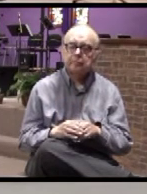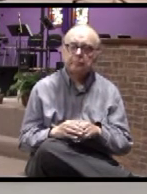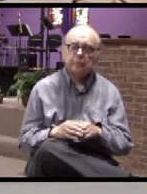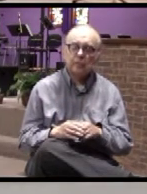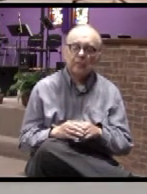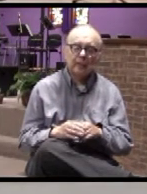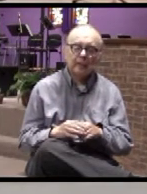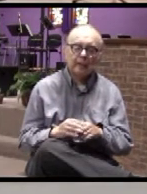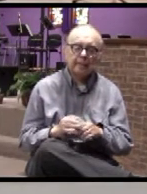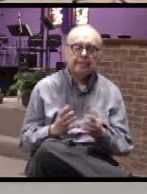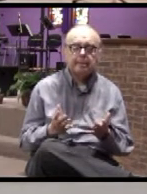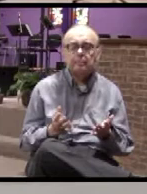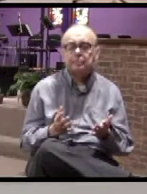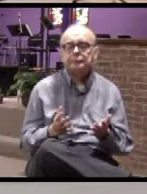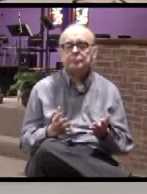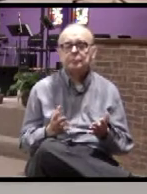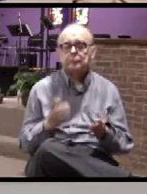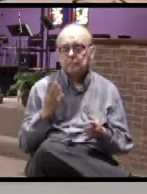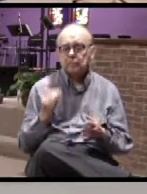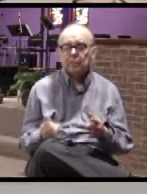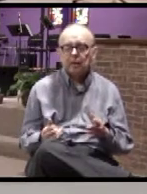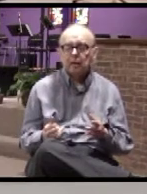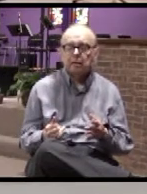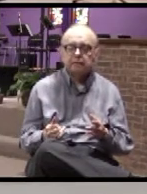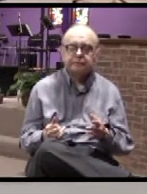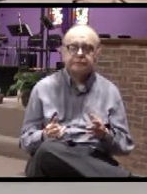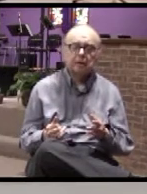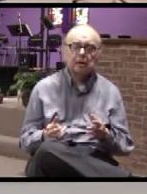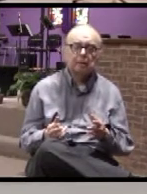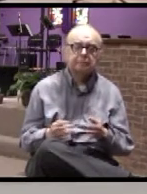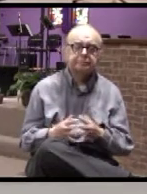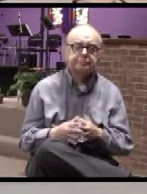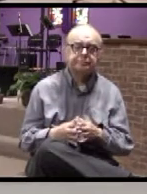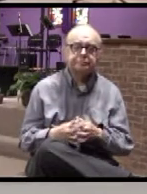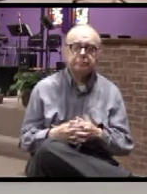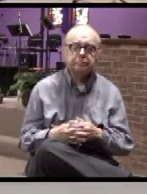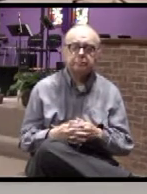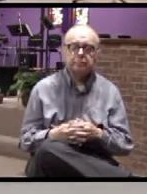Can't be. Because the example of Christ